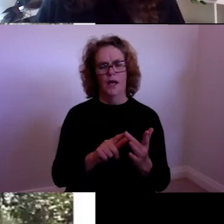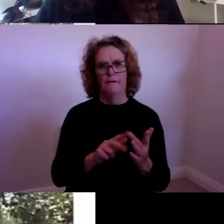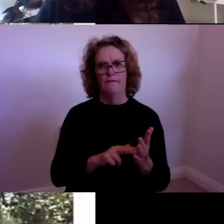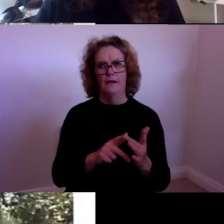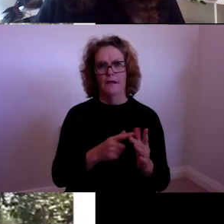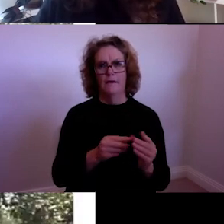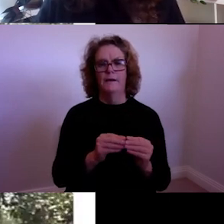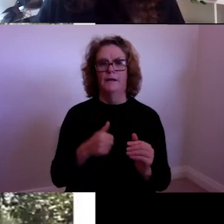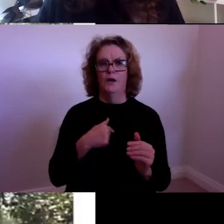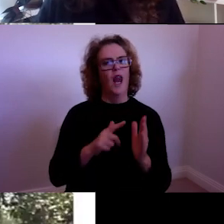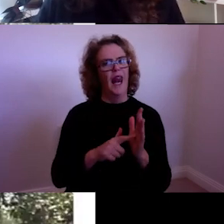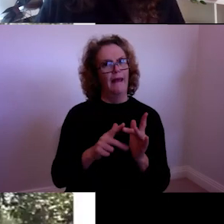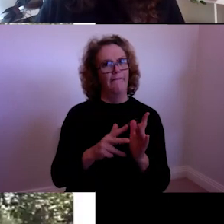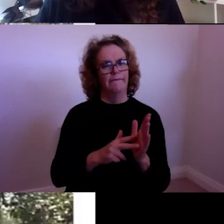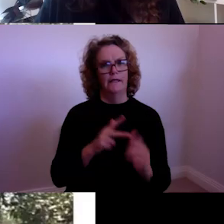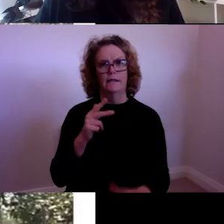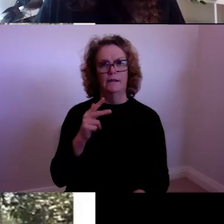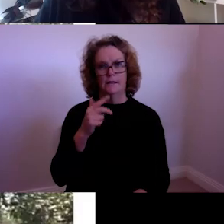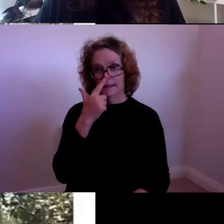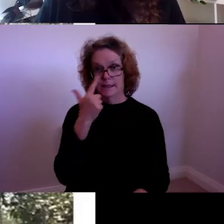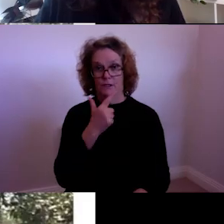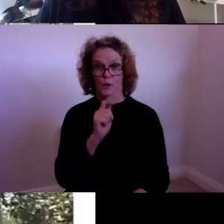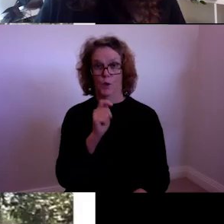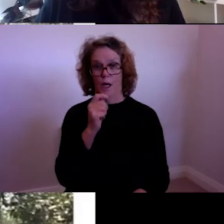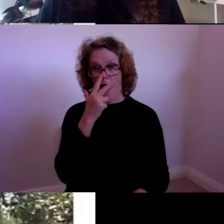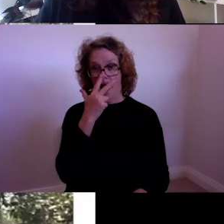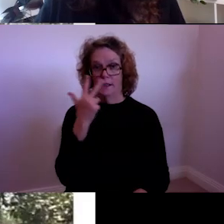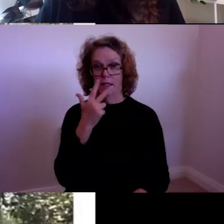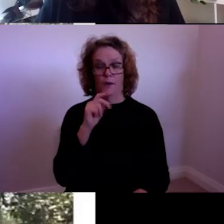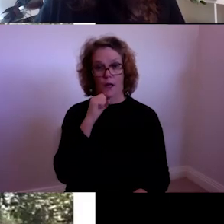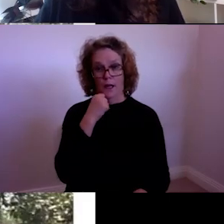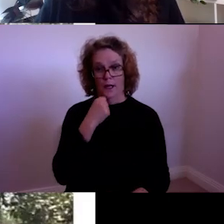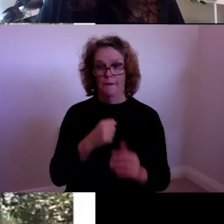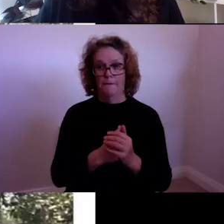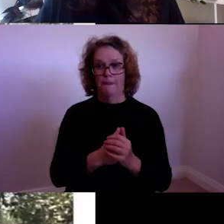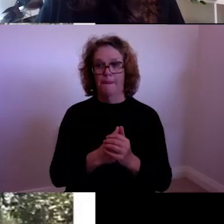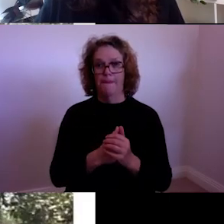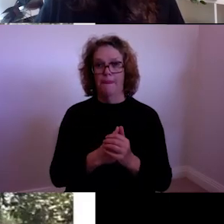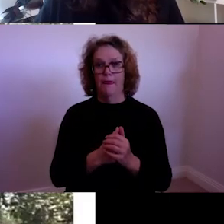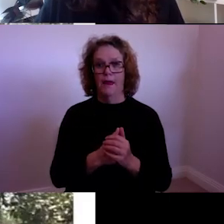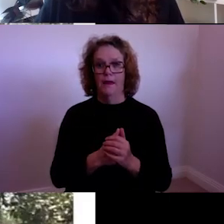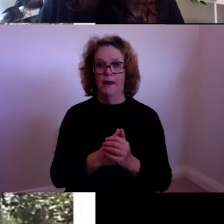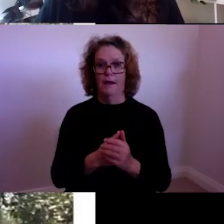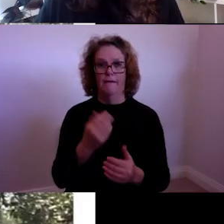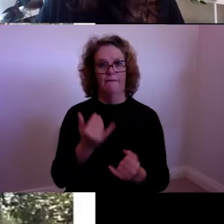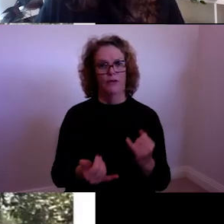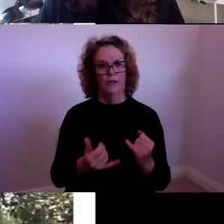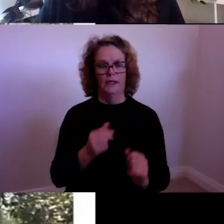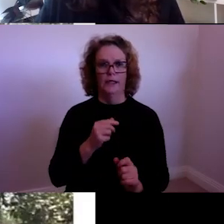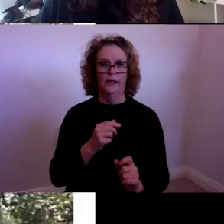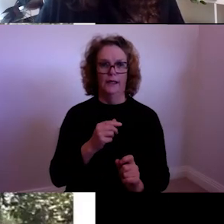is 17, soon to be 18. She is a very sassy,